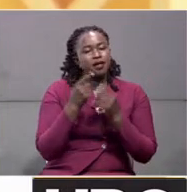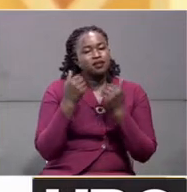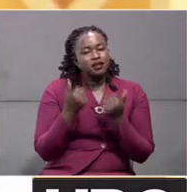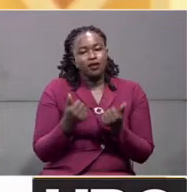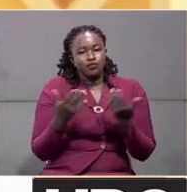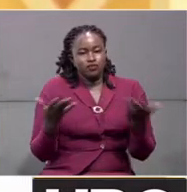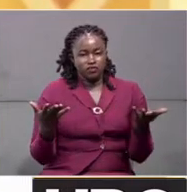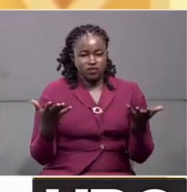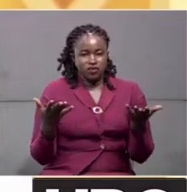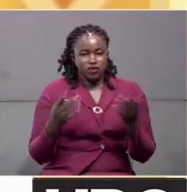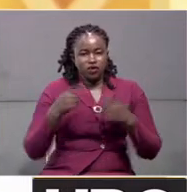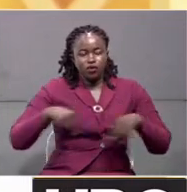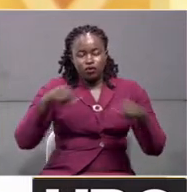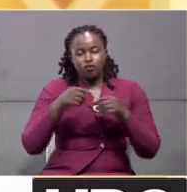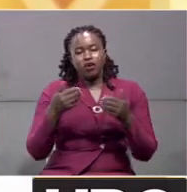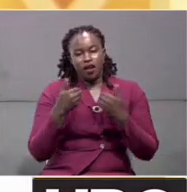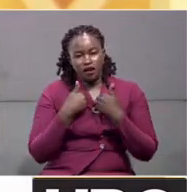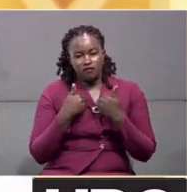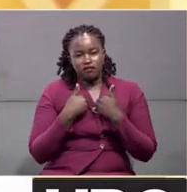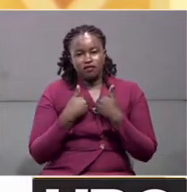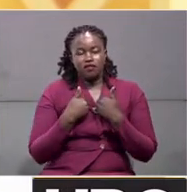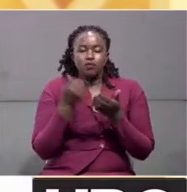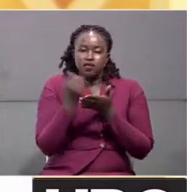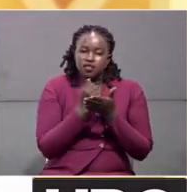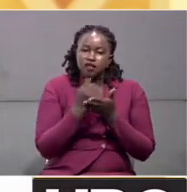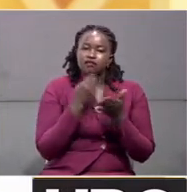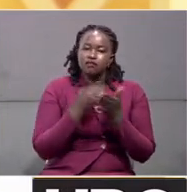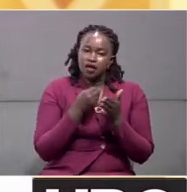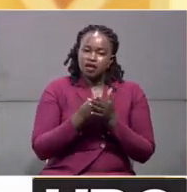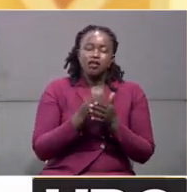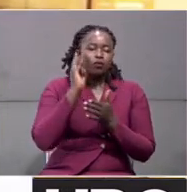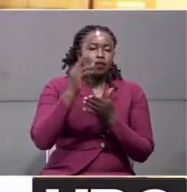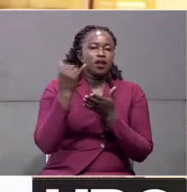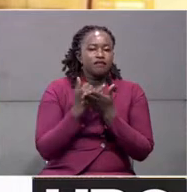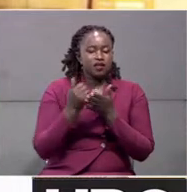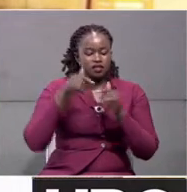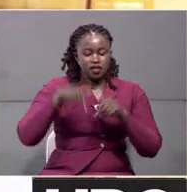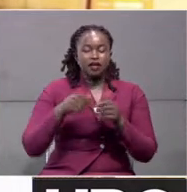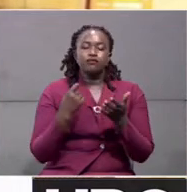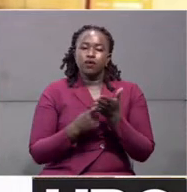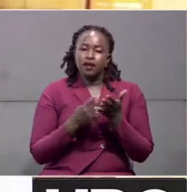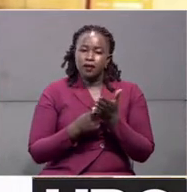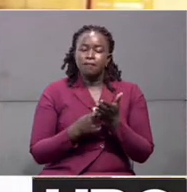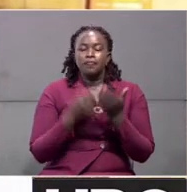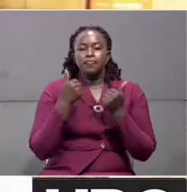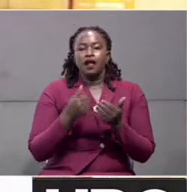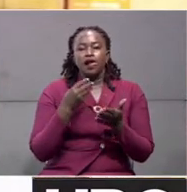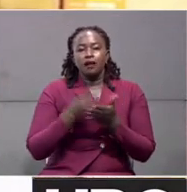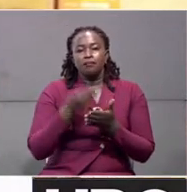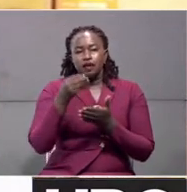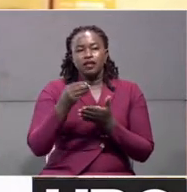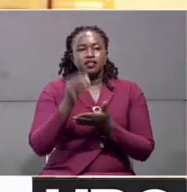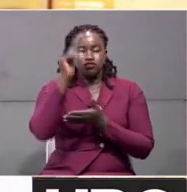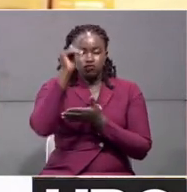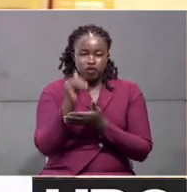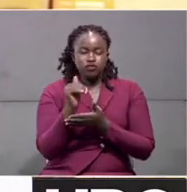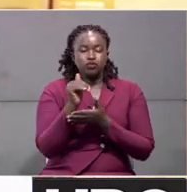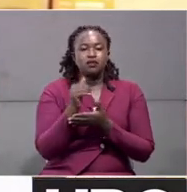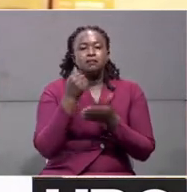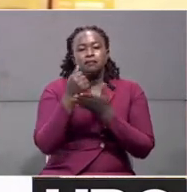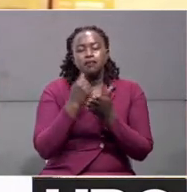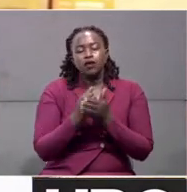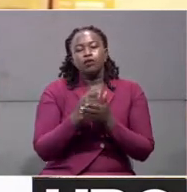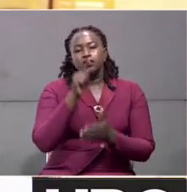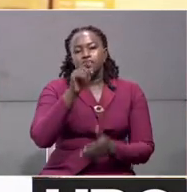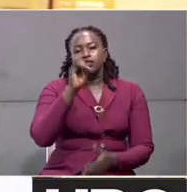now we have saved that money. We're going to invest it here within Uganda. The prices have decreased drastically because tiles